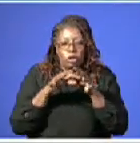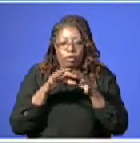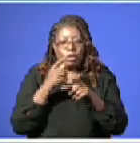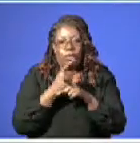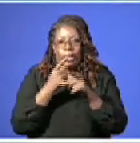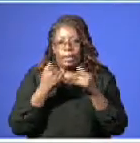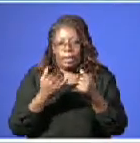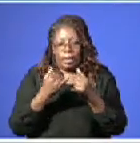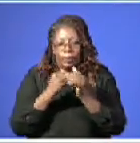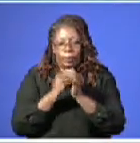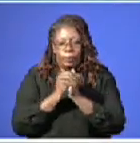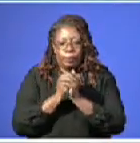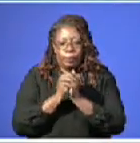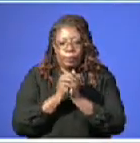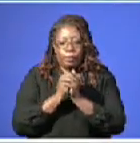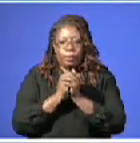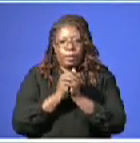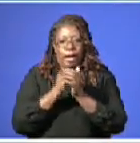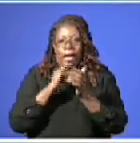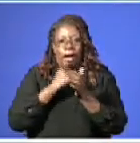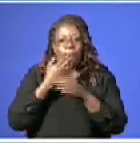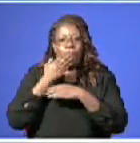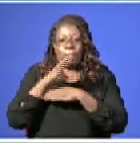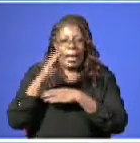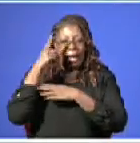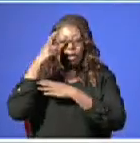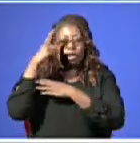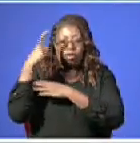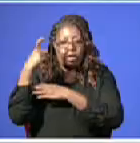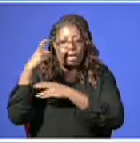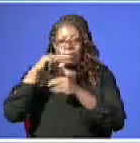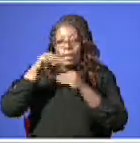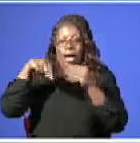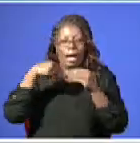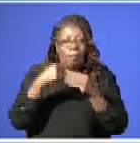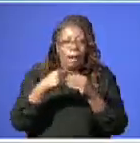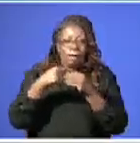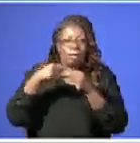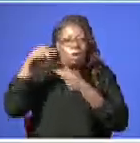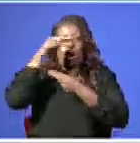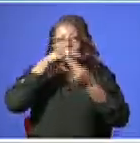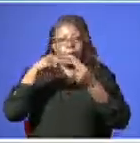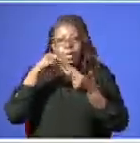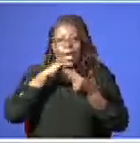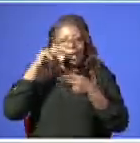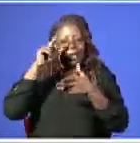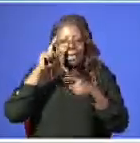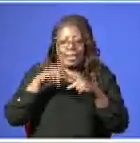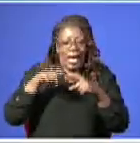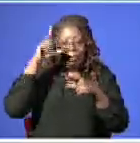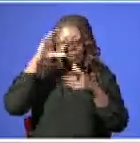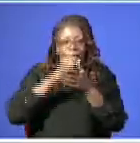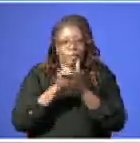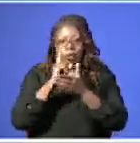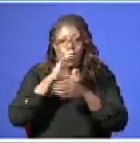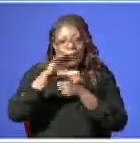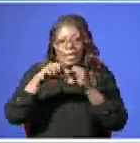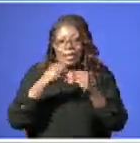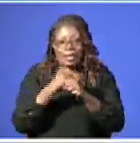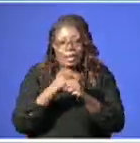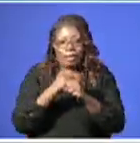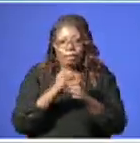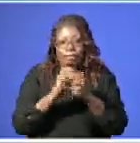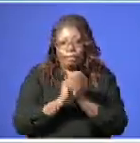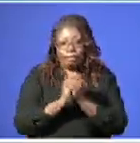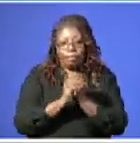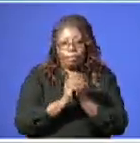I was even having dreams about hurricanes. It's just, I can't even believe it because it's almost a year late. From my